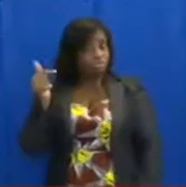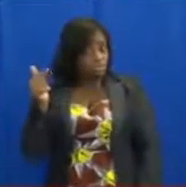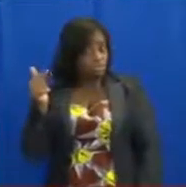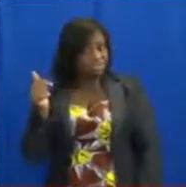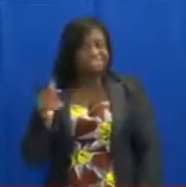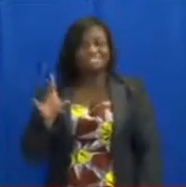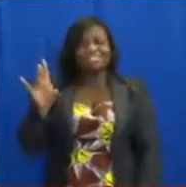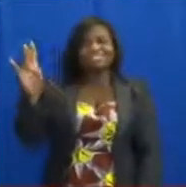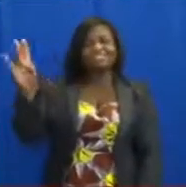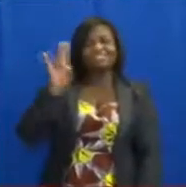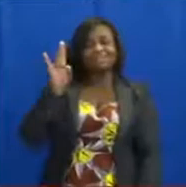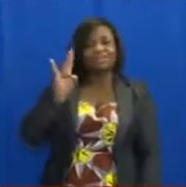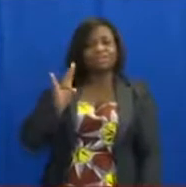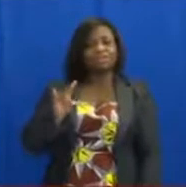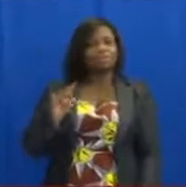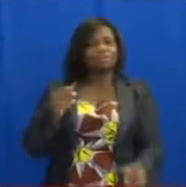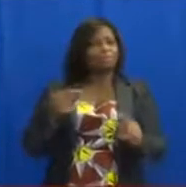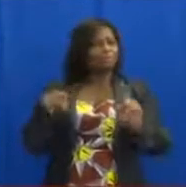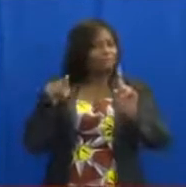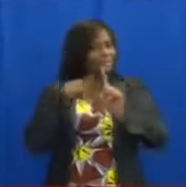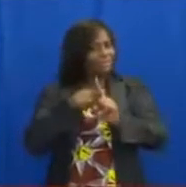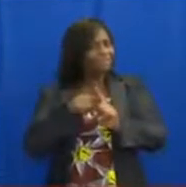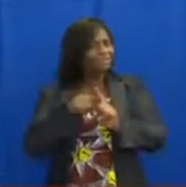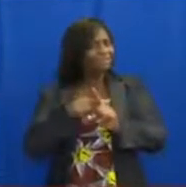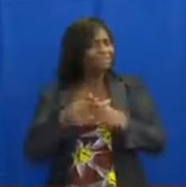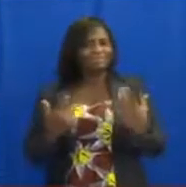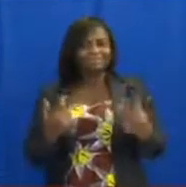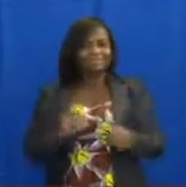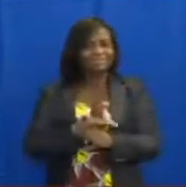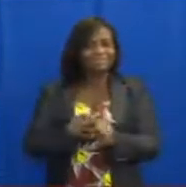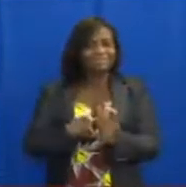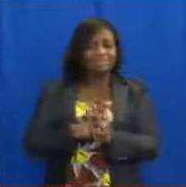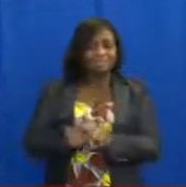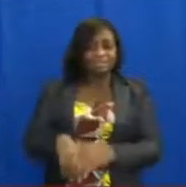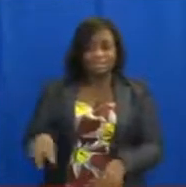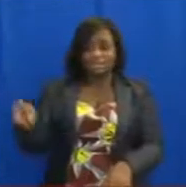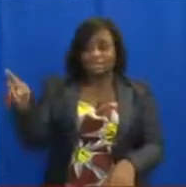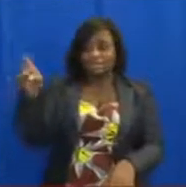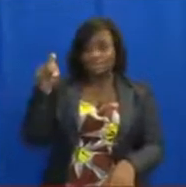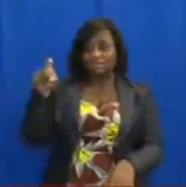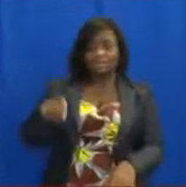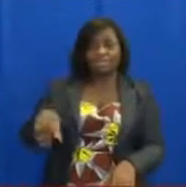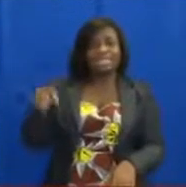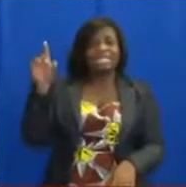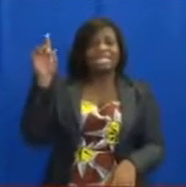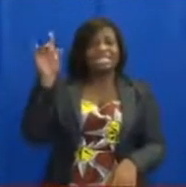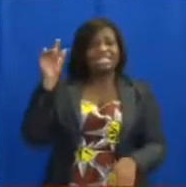a total of 712 positive cases out of